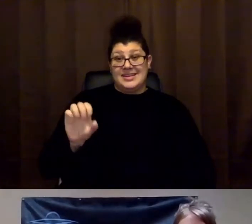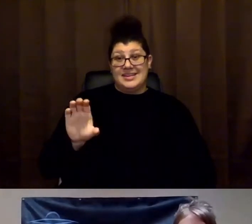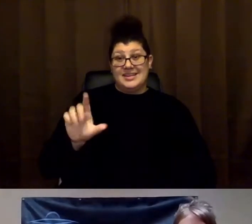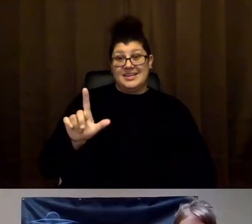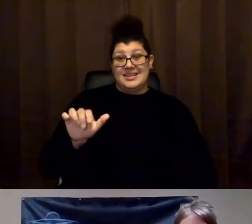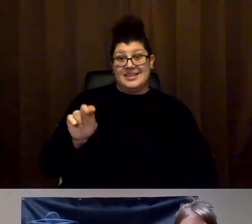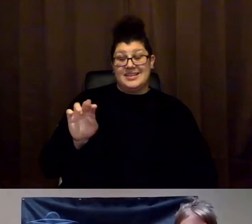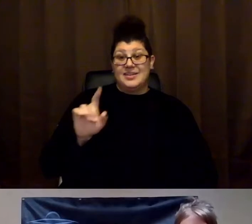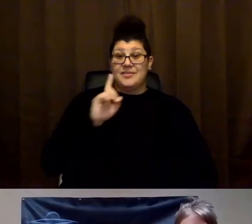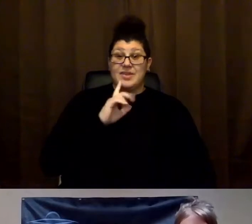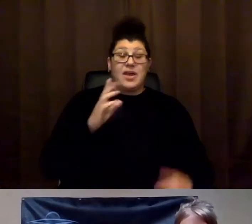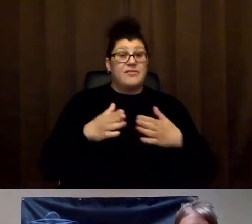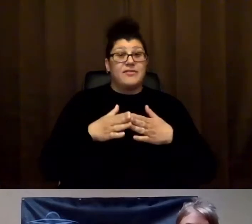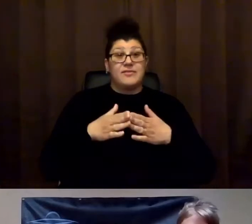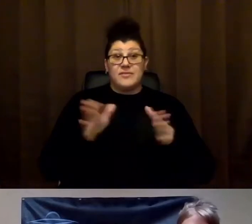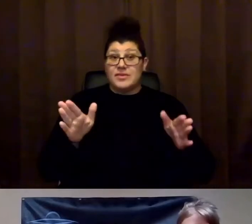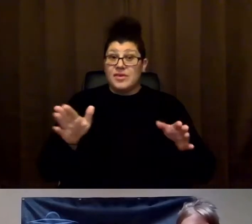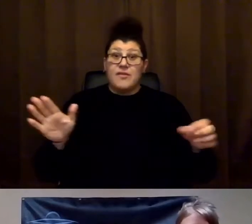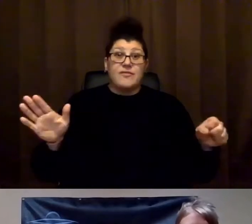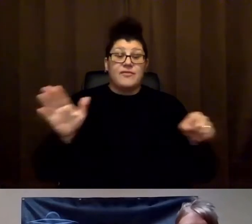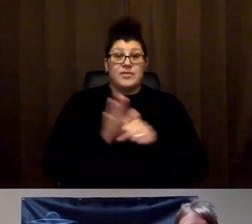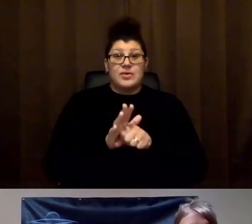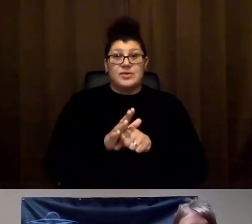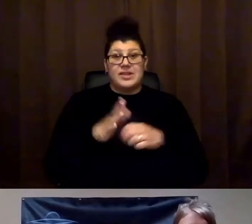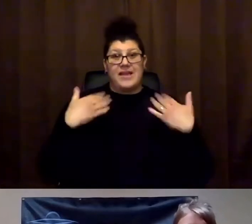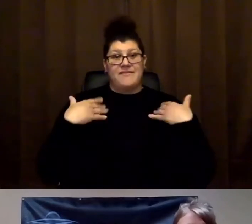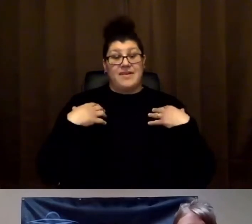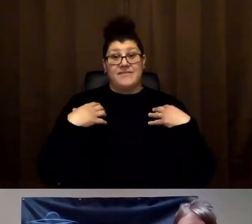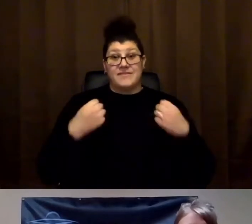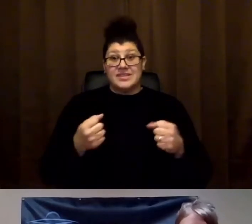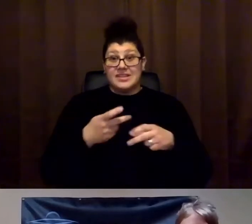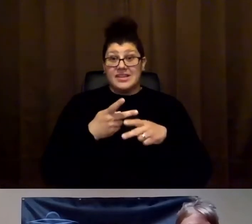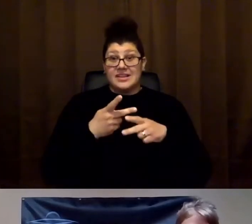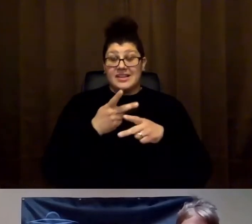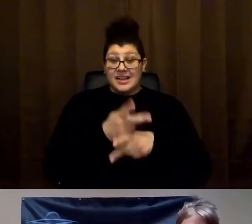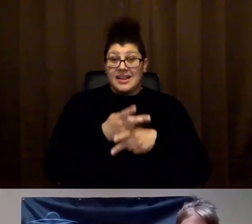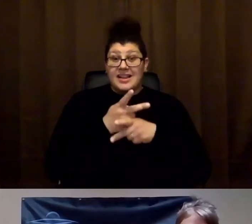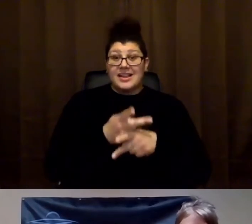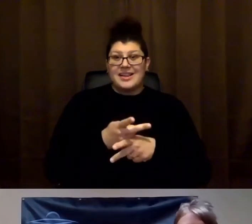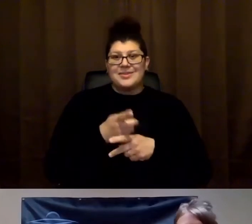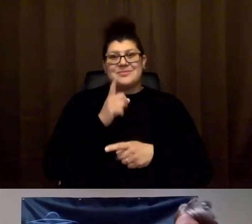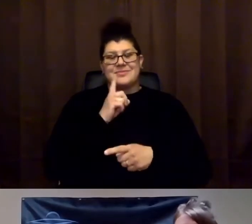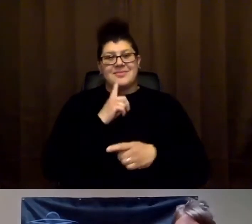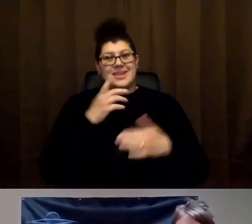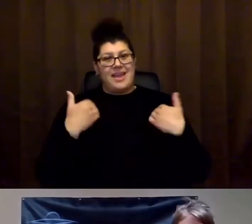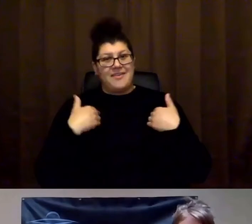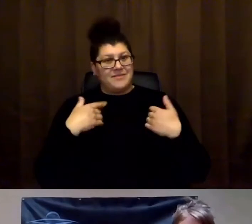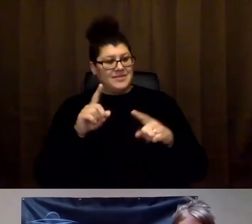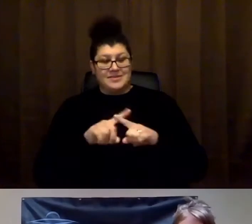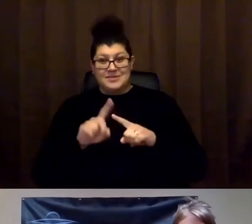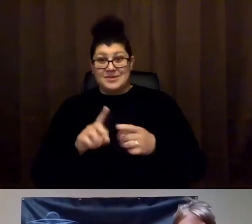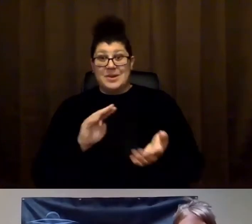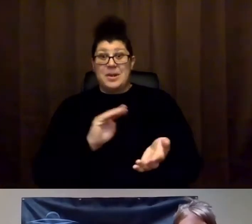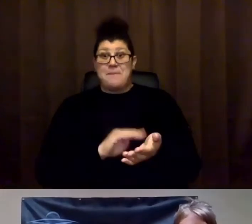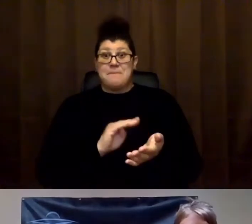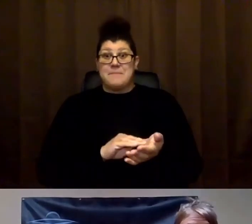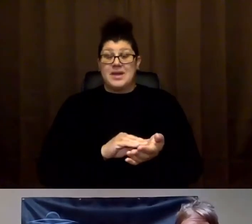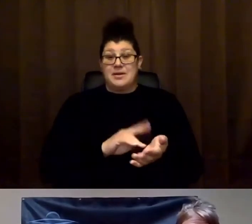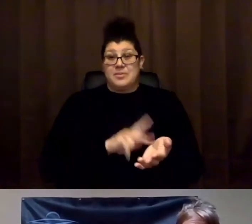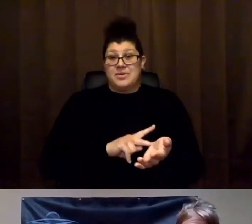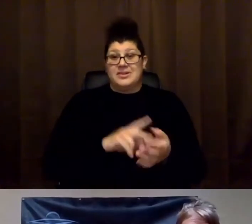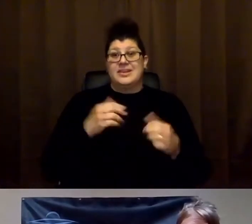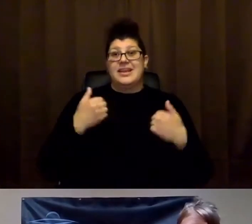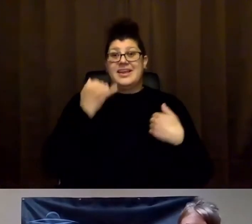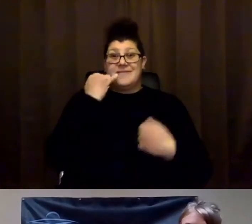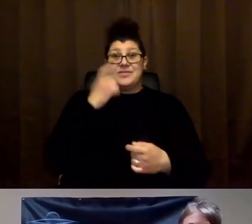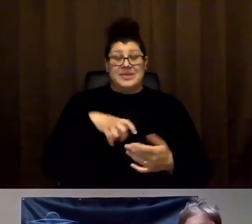and physical health clinic. So we're kind of a one-stop shop. We have medical practitioners who can prescribe